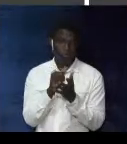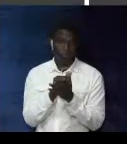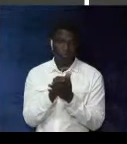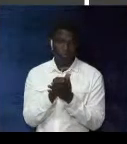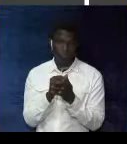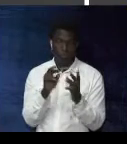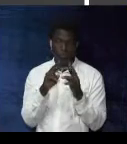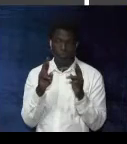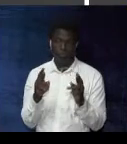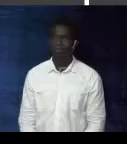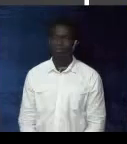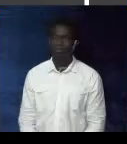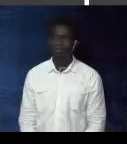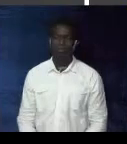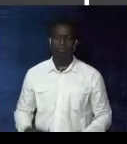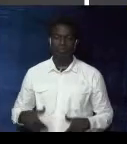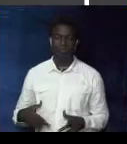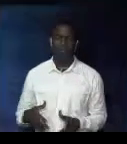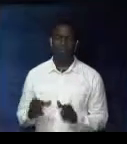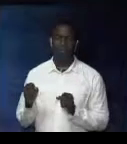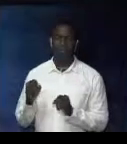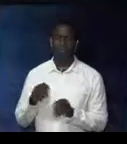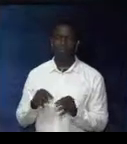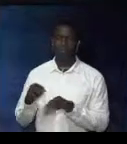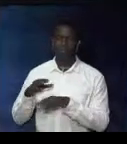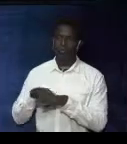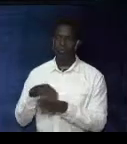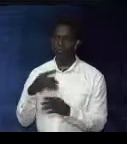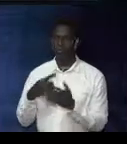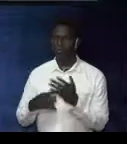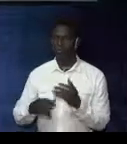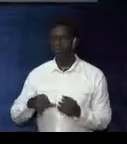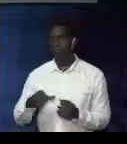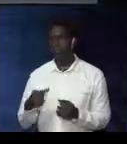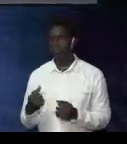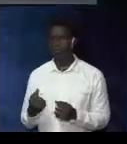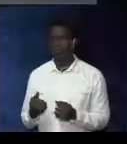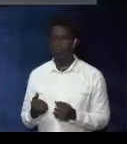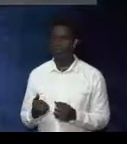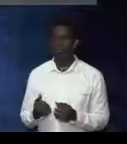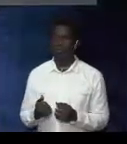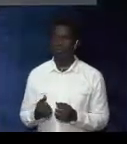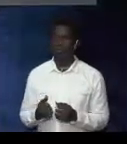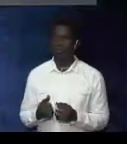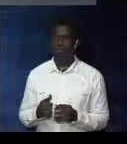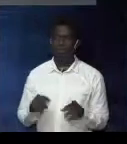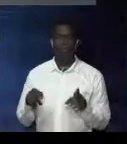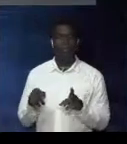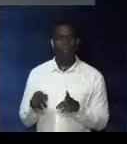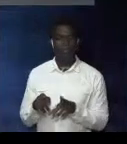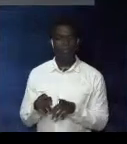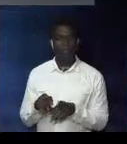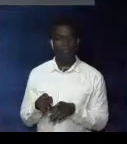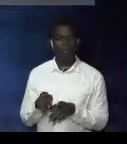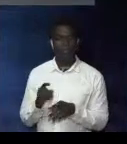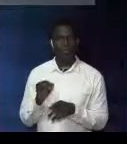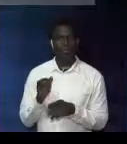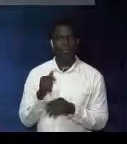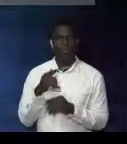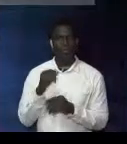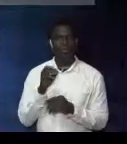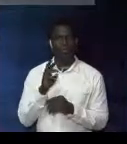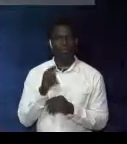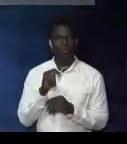has. Let's move on. What other property does it have? Again, like the parallelogram, the